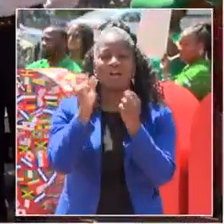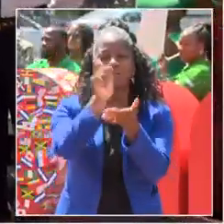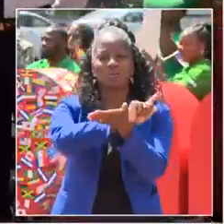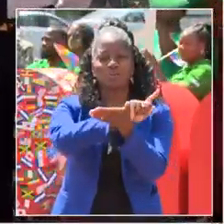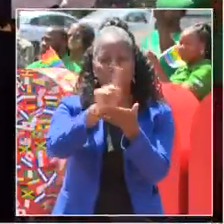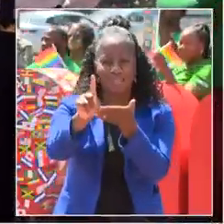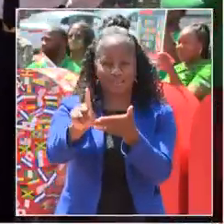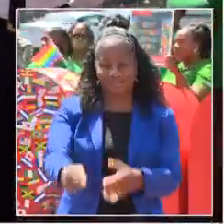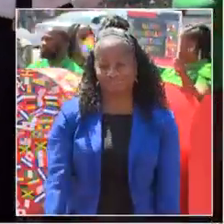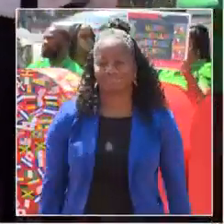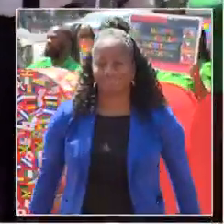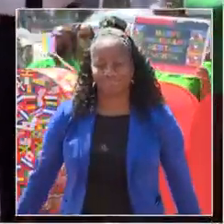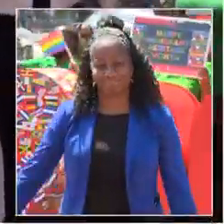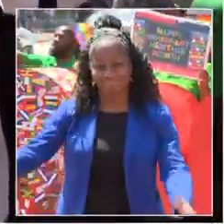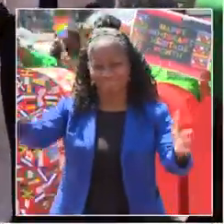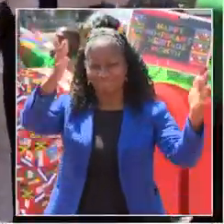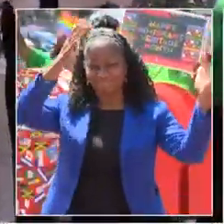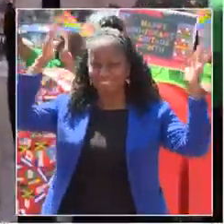Values Week.